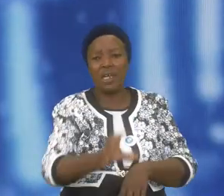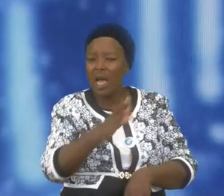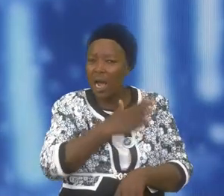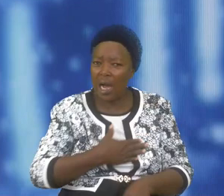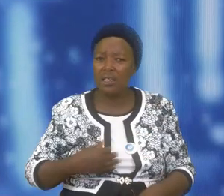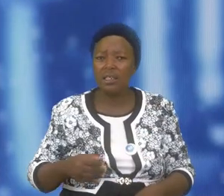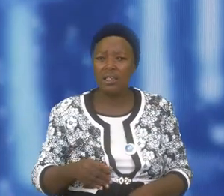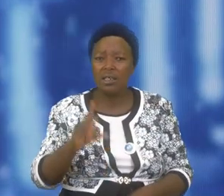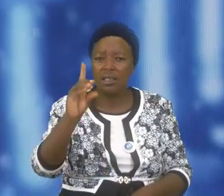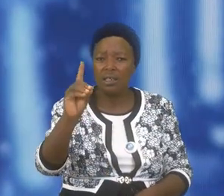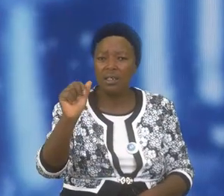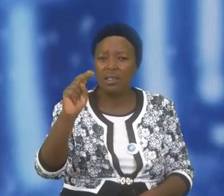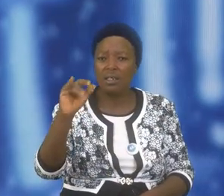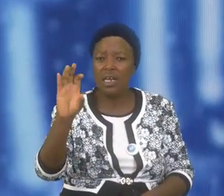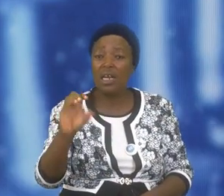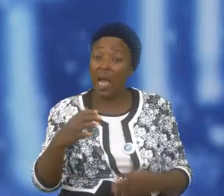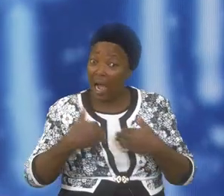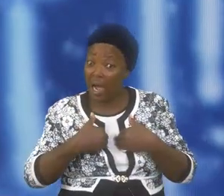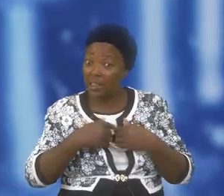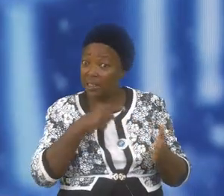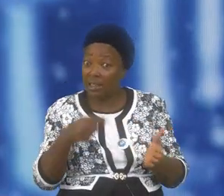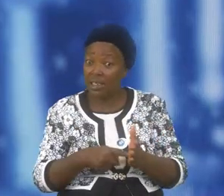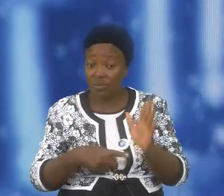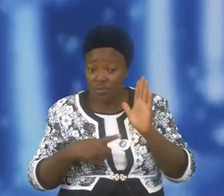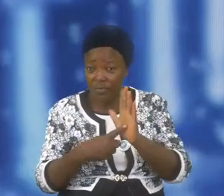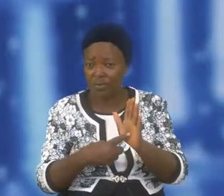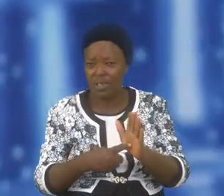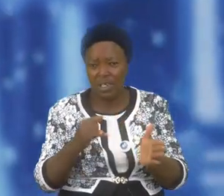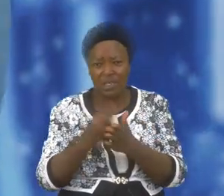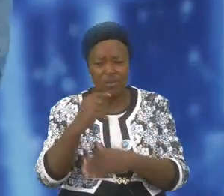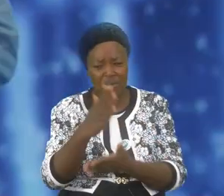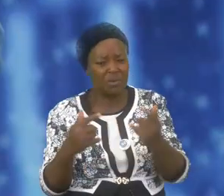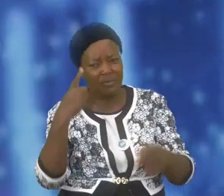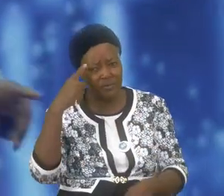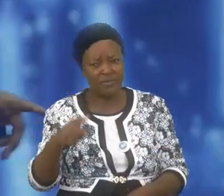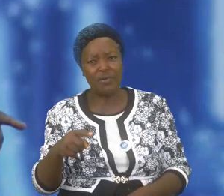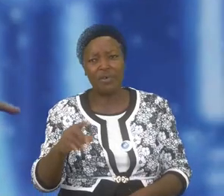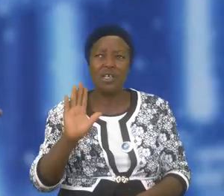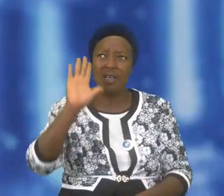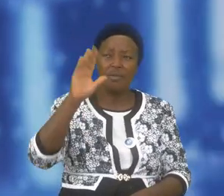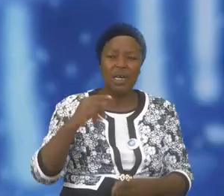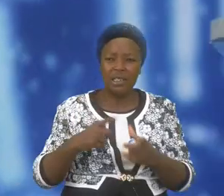was something for him. You mean all the kingdom of darkness, everything will be